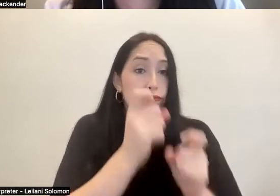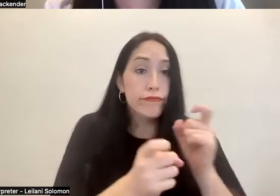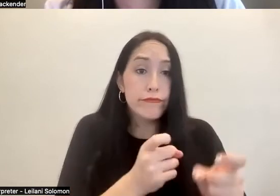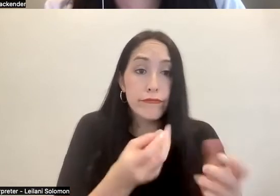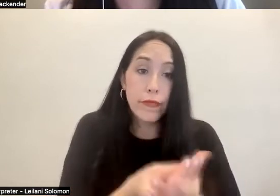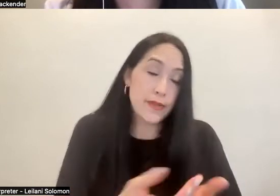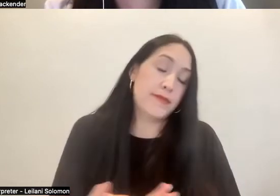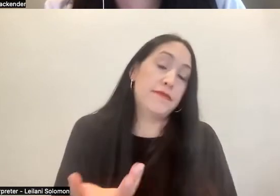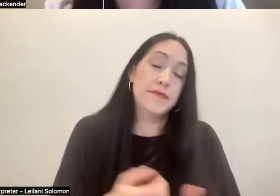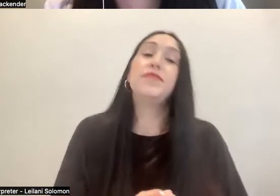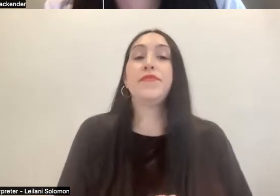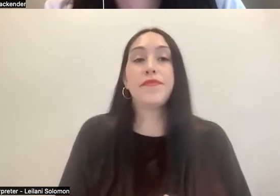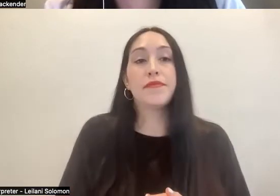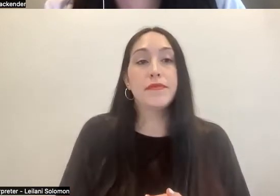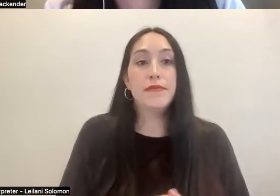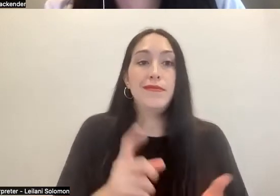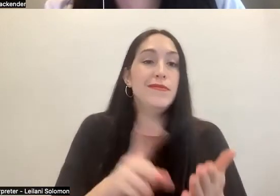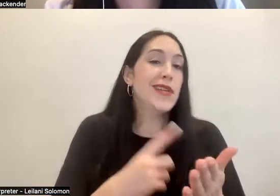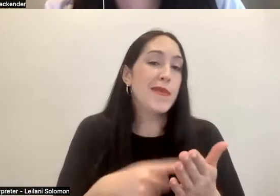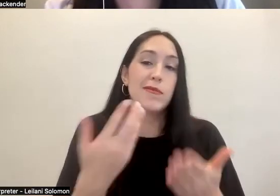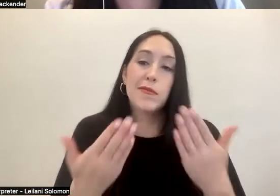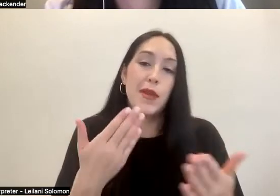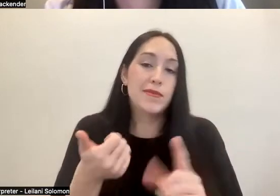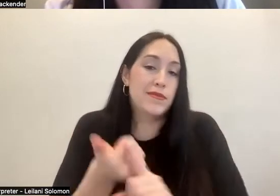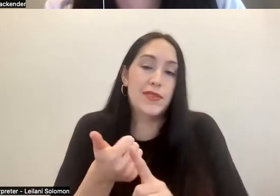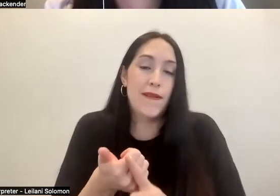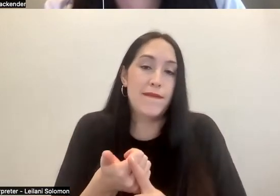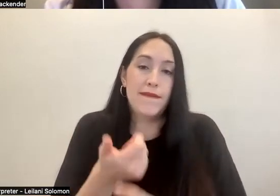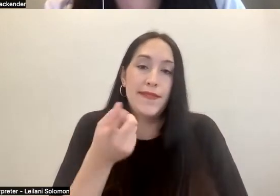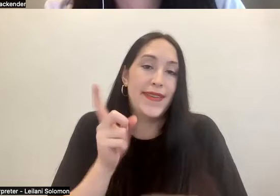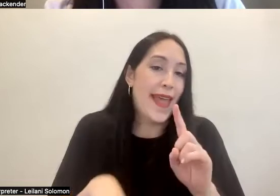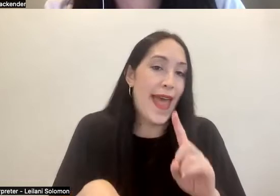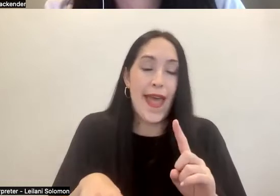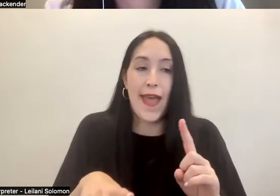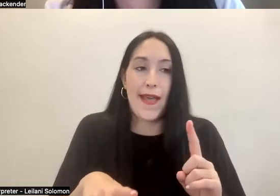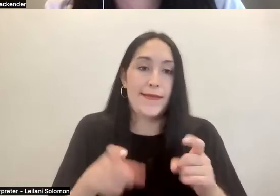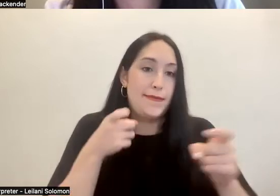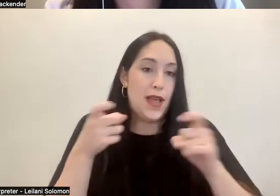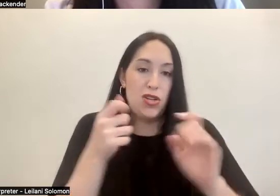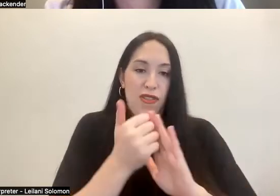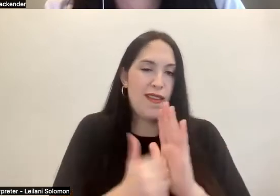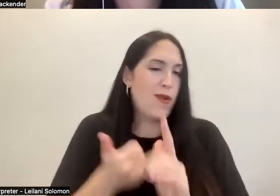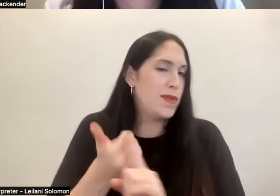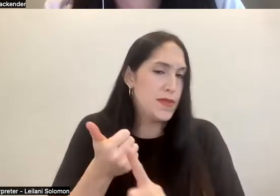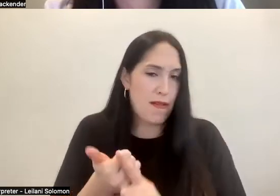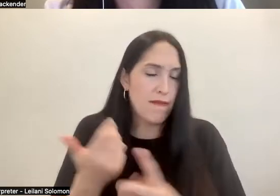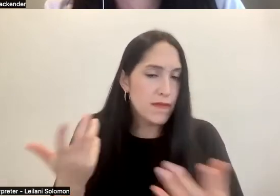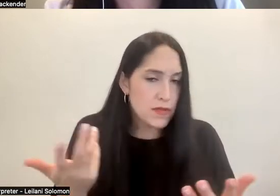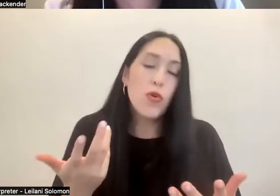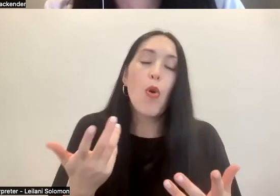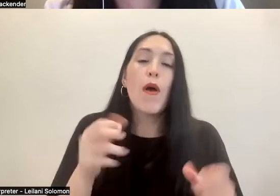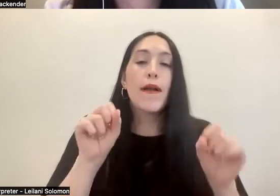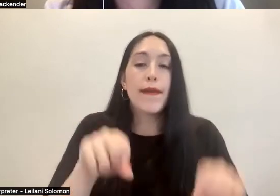the capacity, whether that be mentally or financially, and don't want to run the account. And so somebody can establish it on their